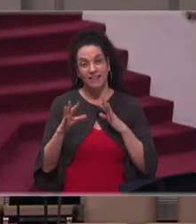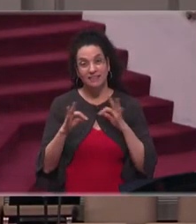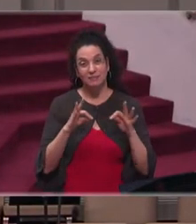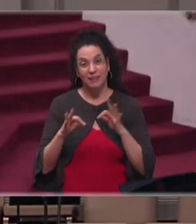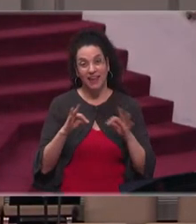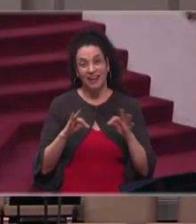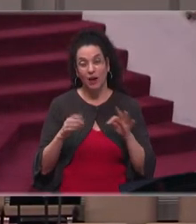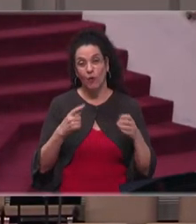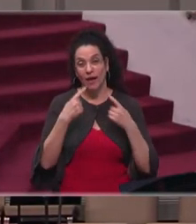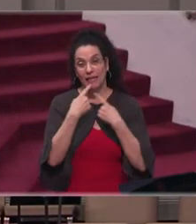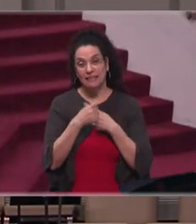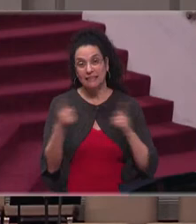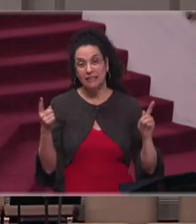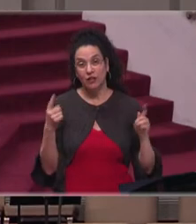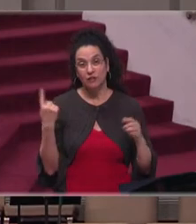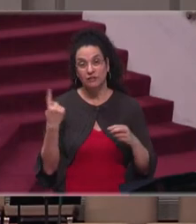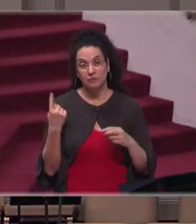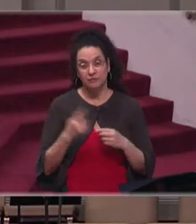few sermons,